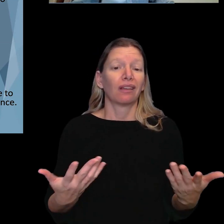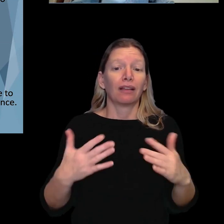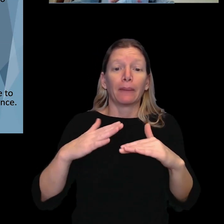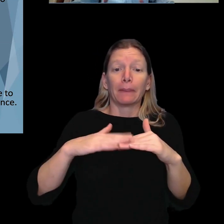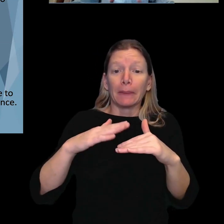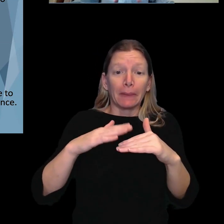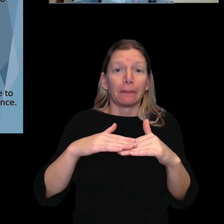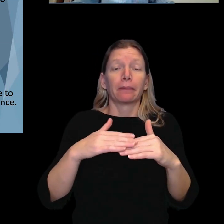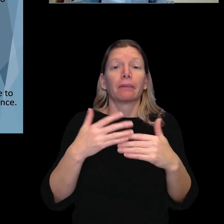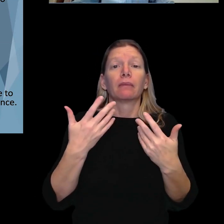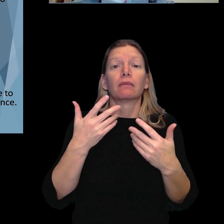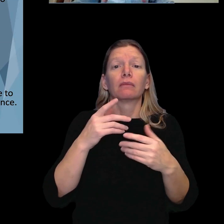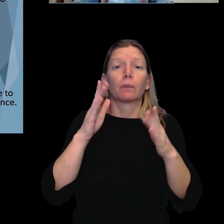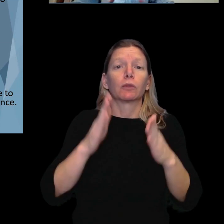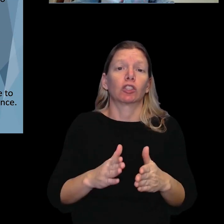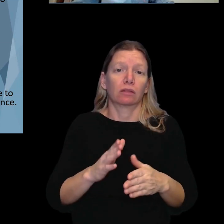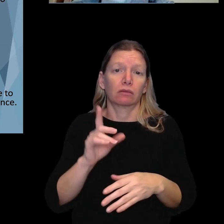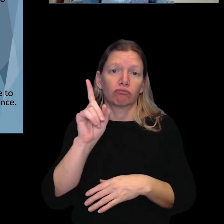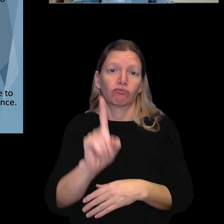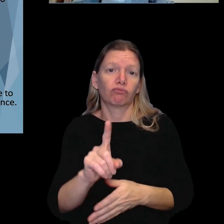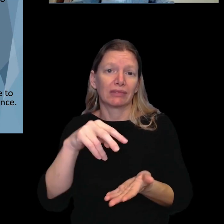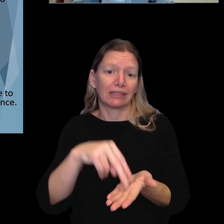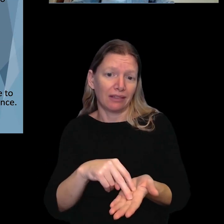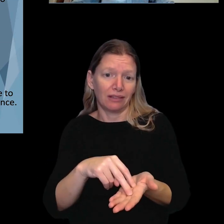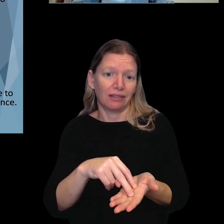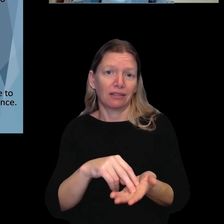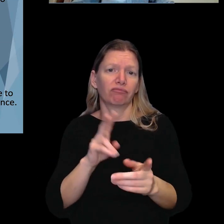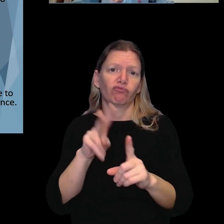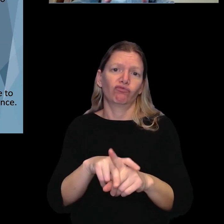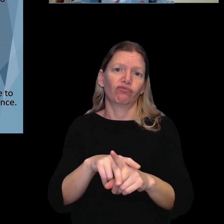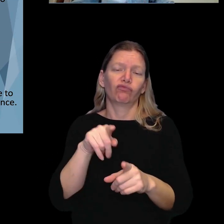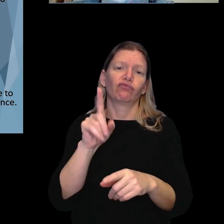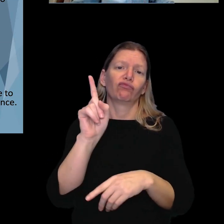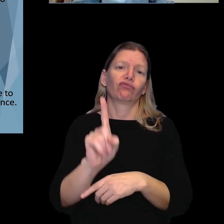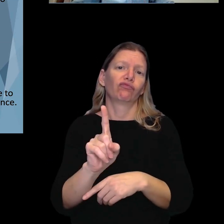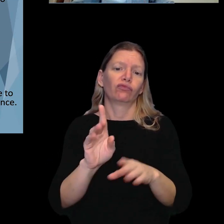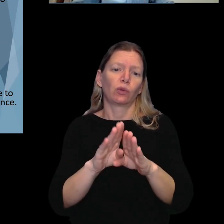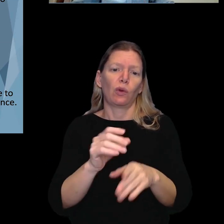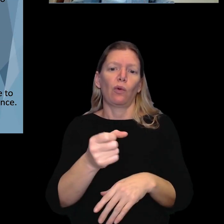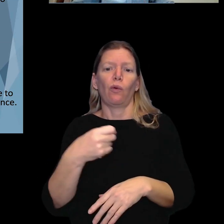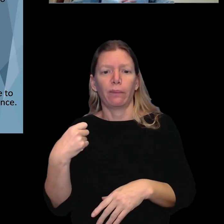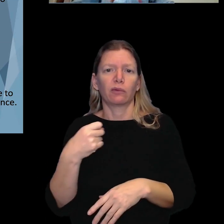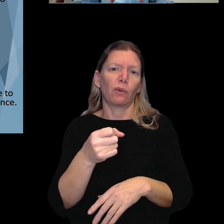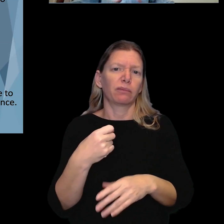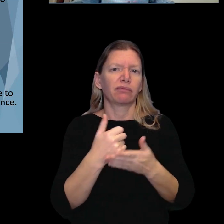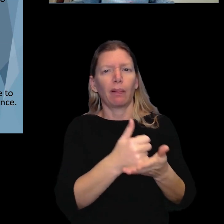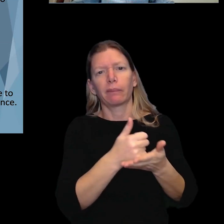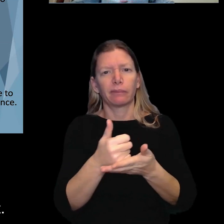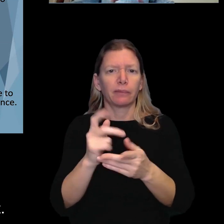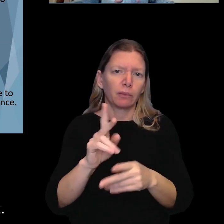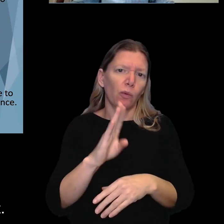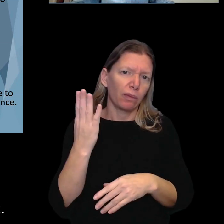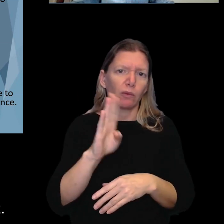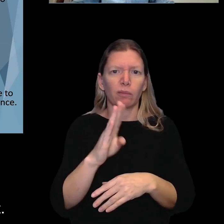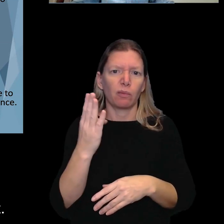And or at the very least, it's possible that there may need to be a poll worker who is assigned to be at the door to